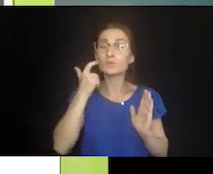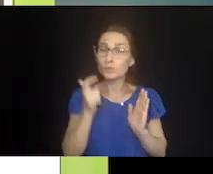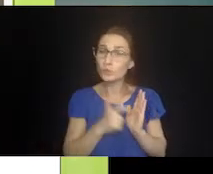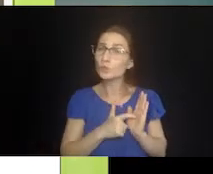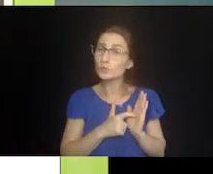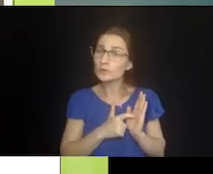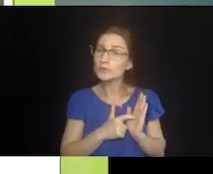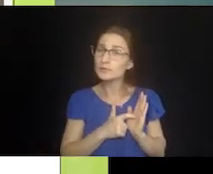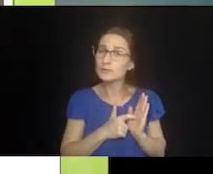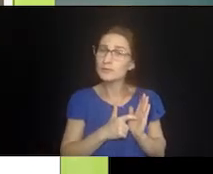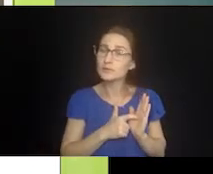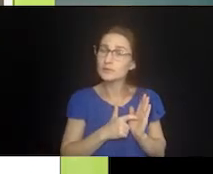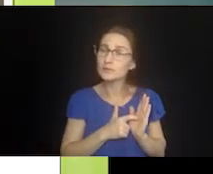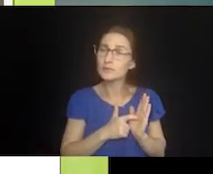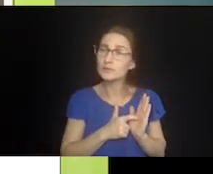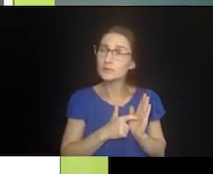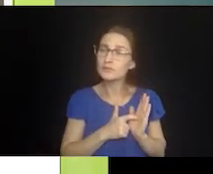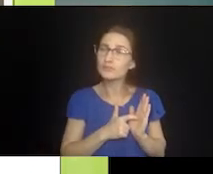see that